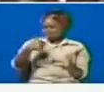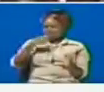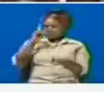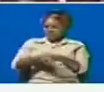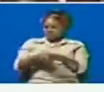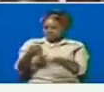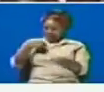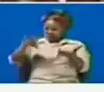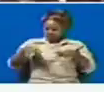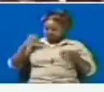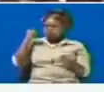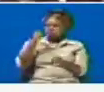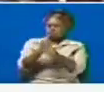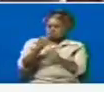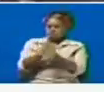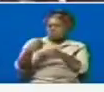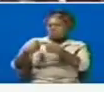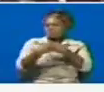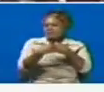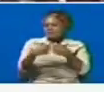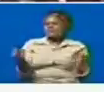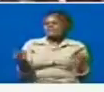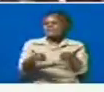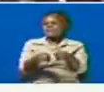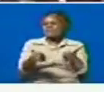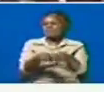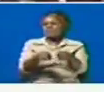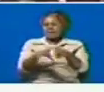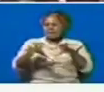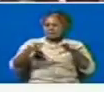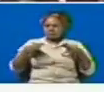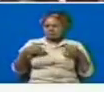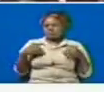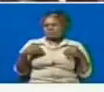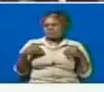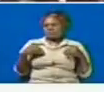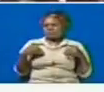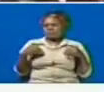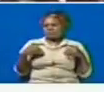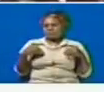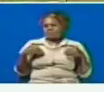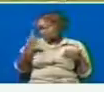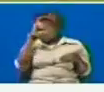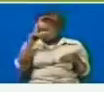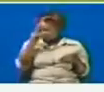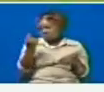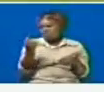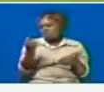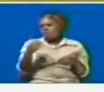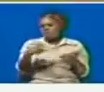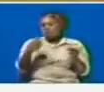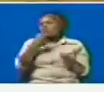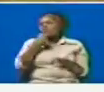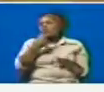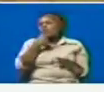when I accepted the job, and the challenges I accepted with relish. And Gor Mahia's